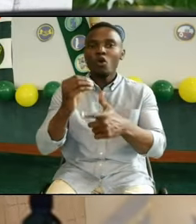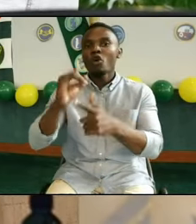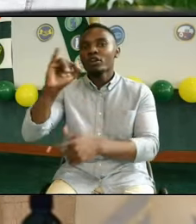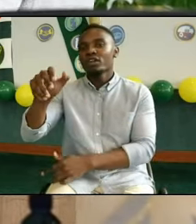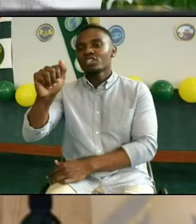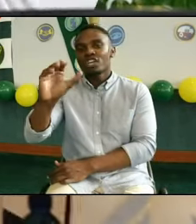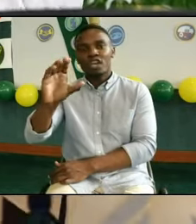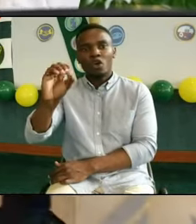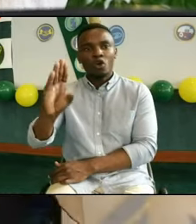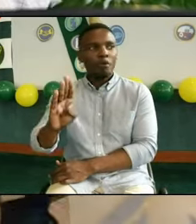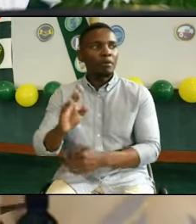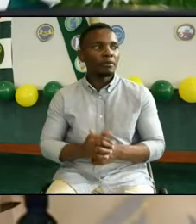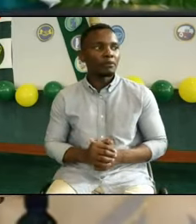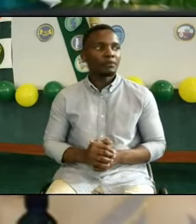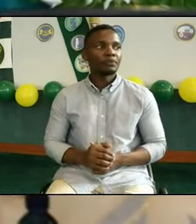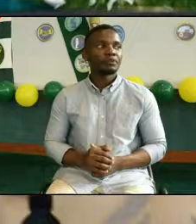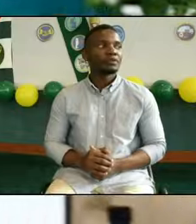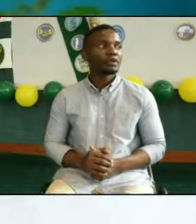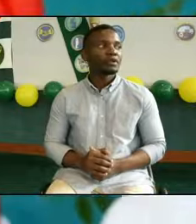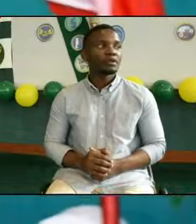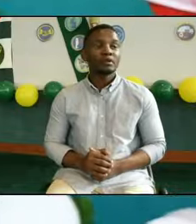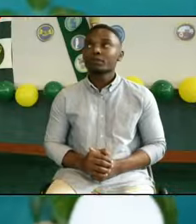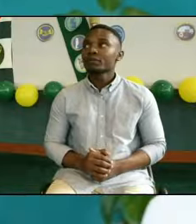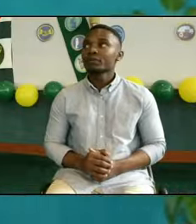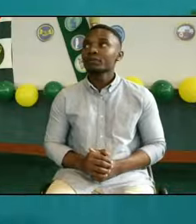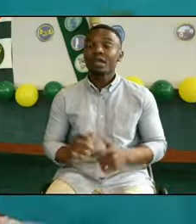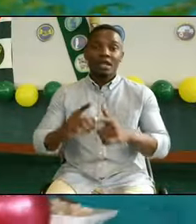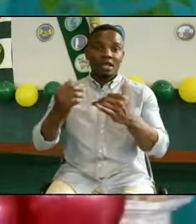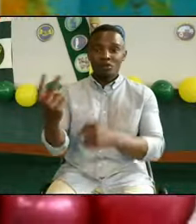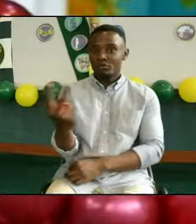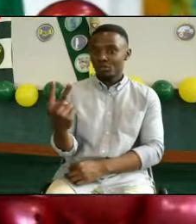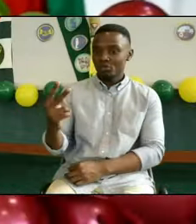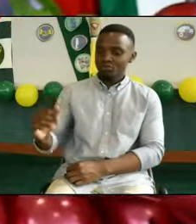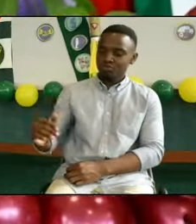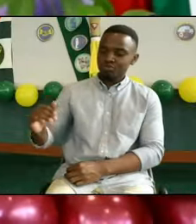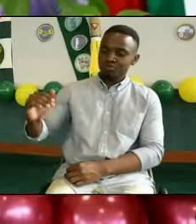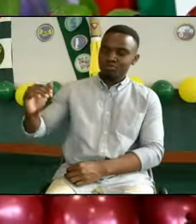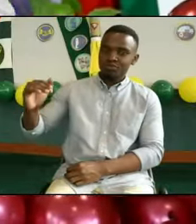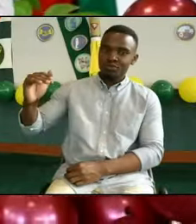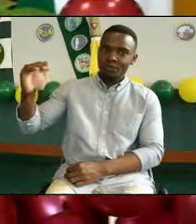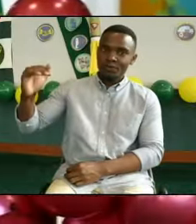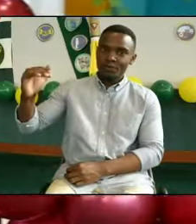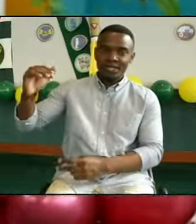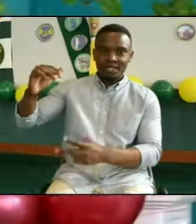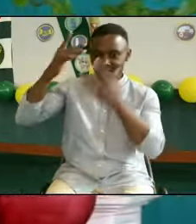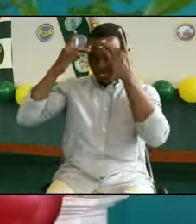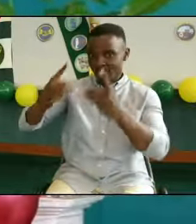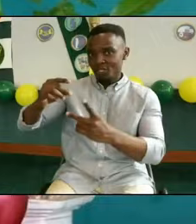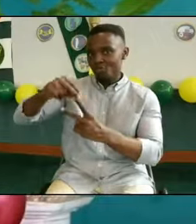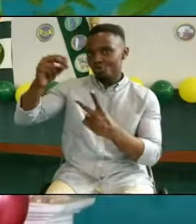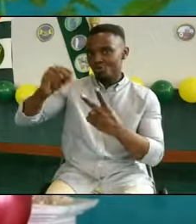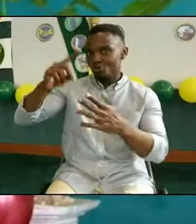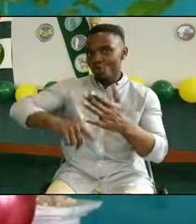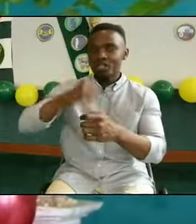look. So, when the children started growing up, they decided to choose vocations. They decided